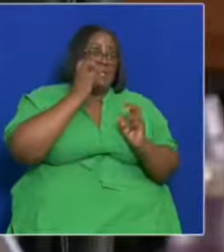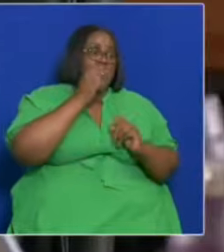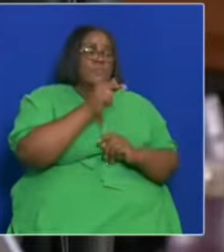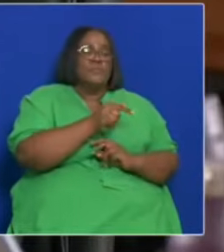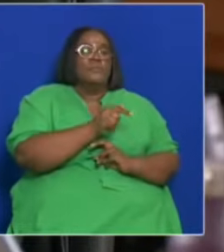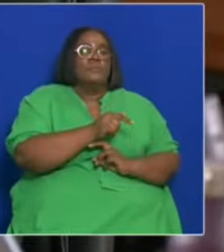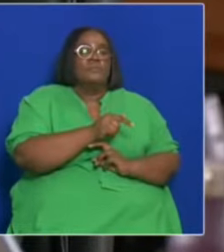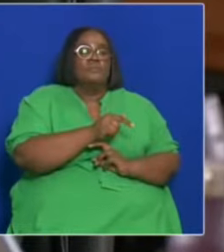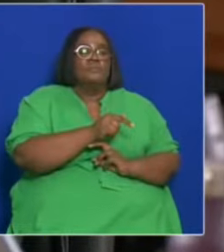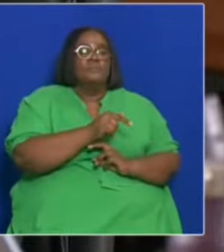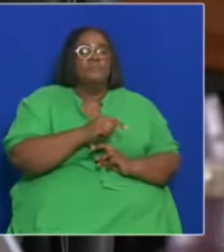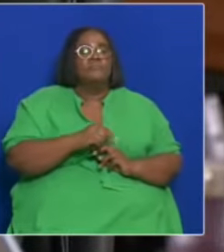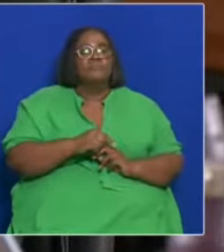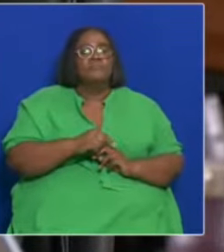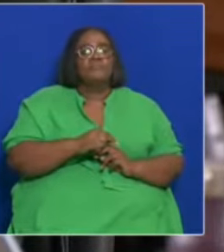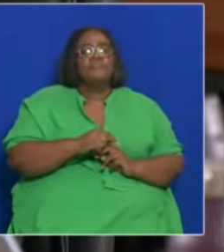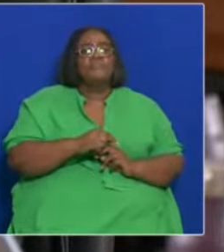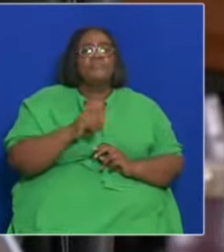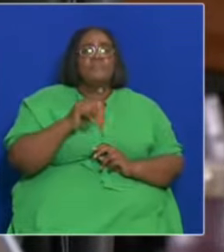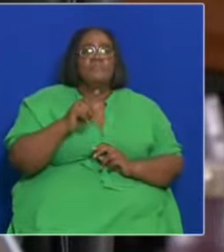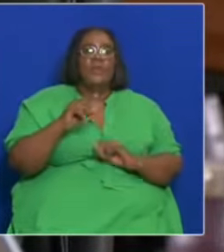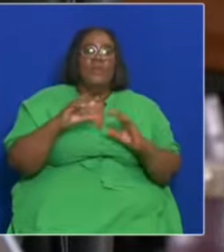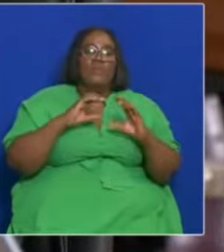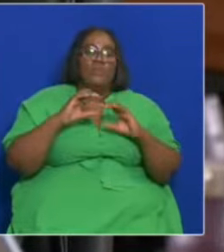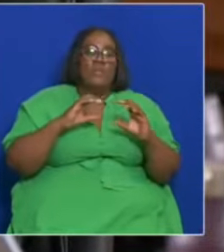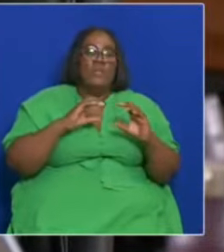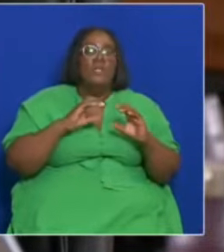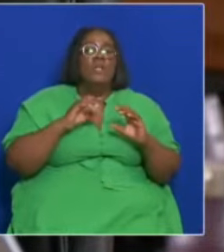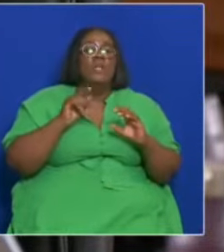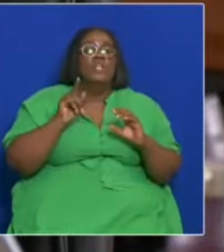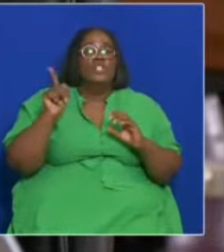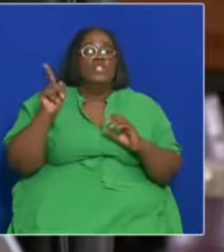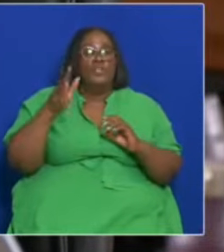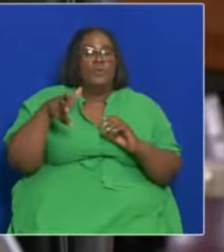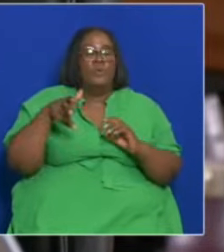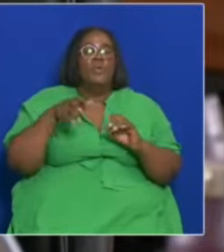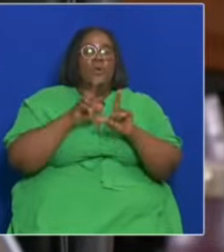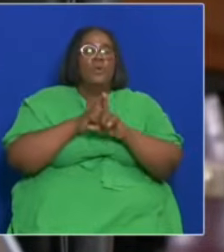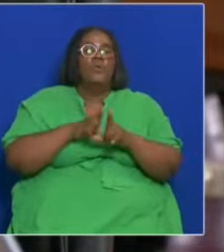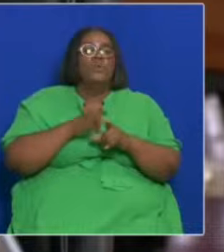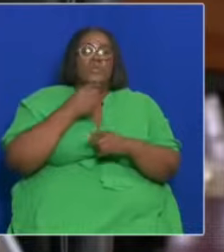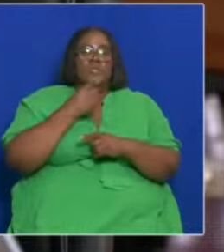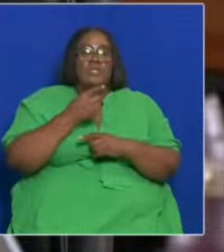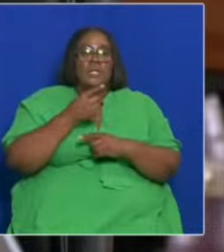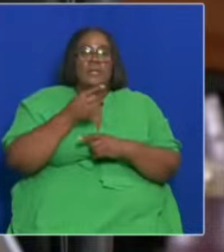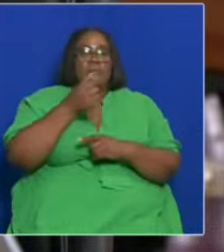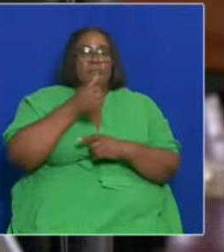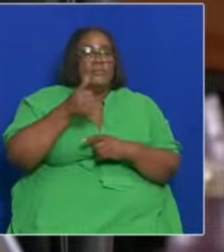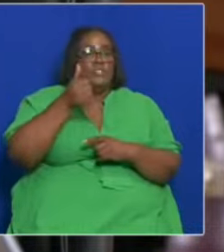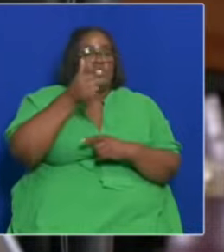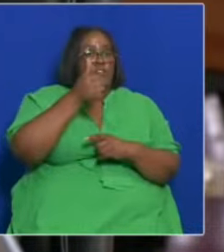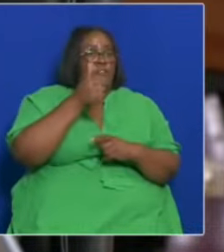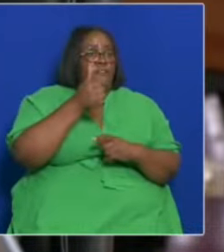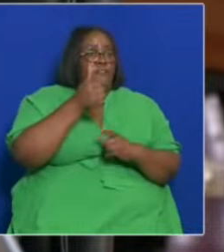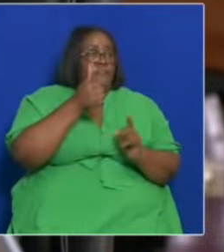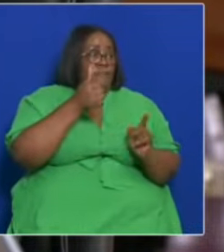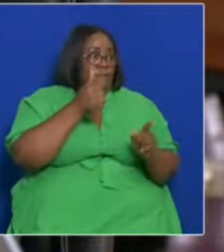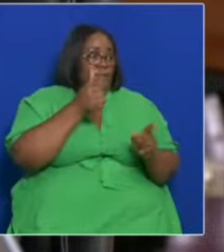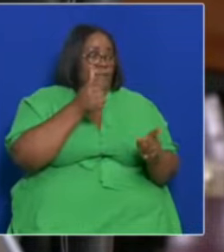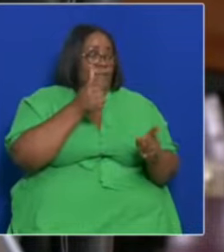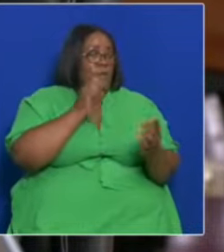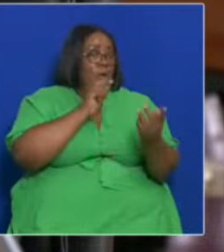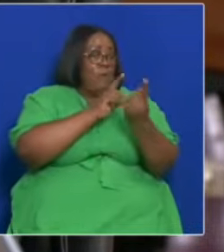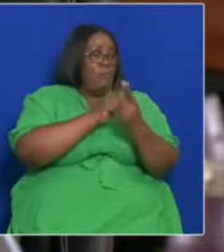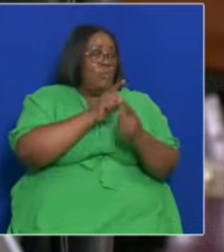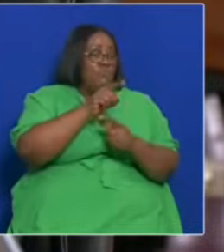she will testify that you also told her that Chief Paramore approached you after a meeting and told